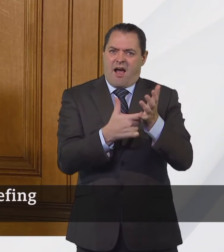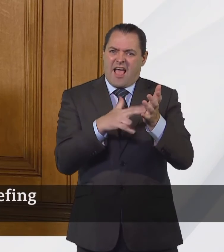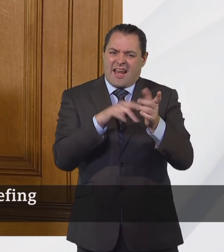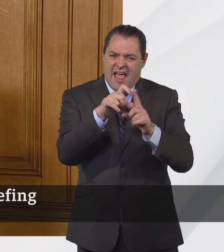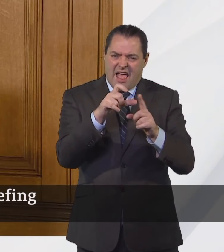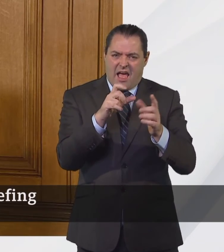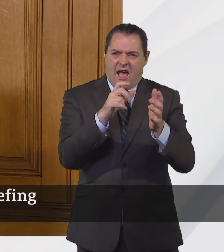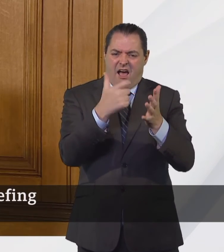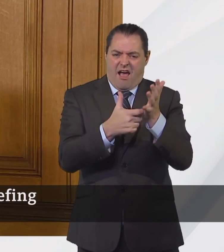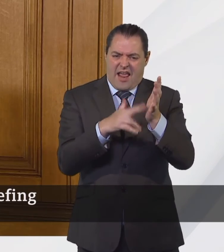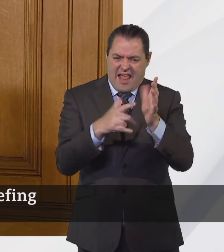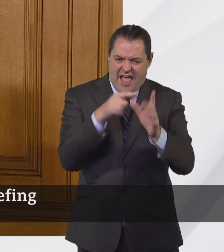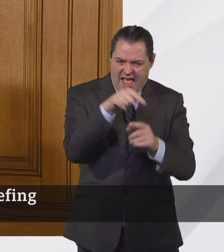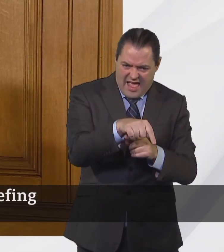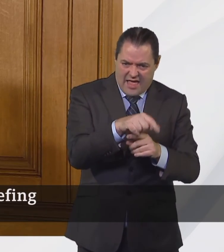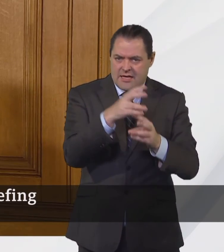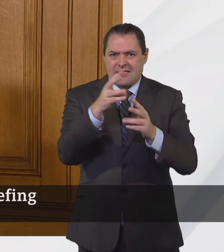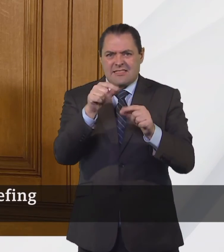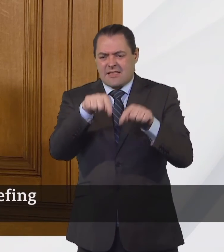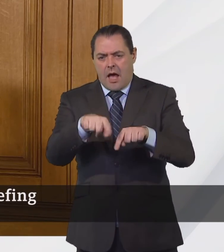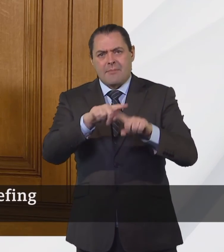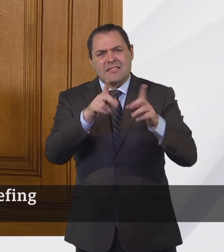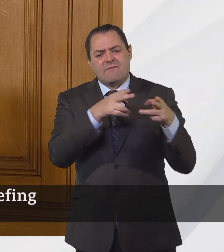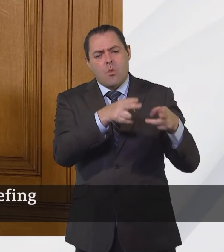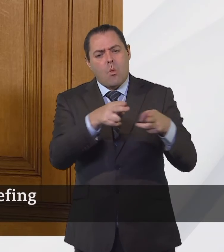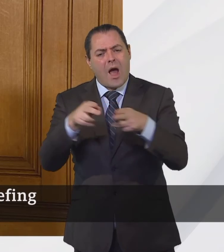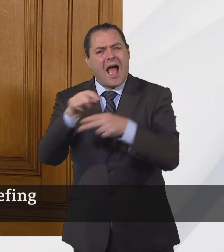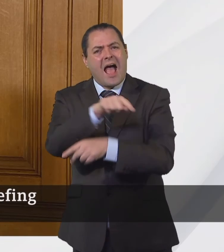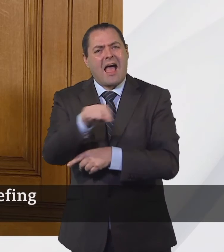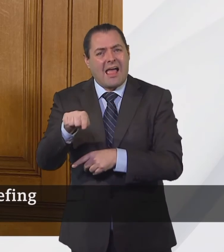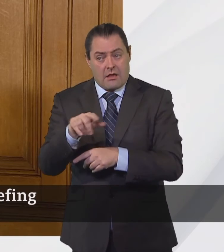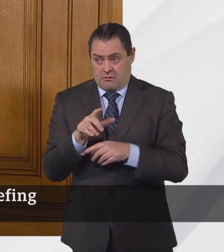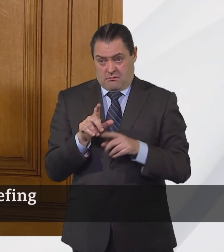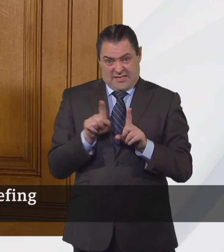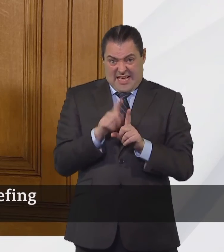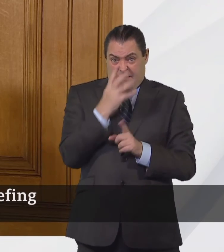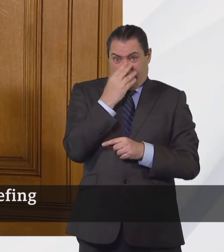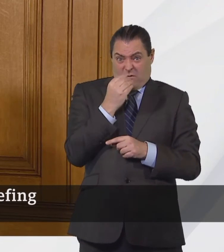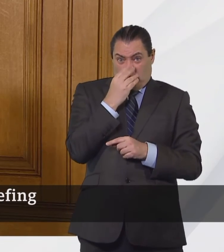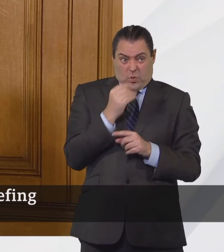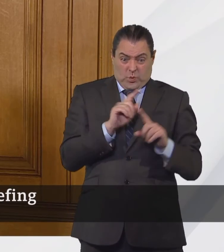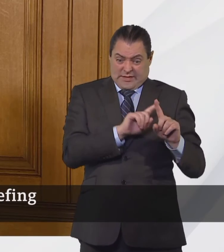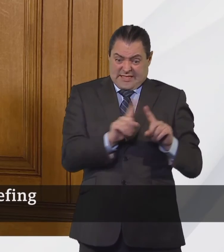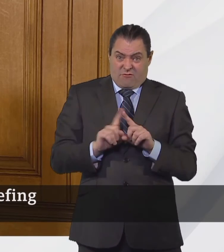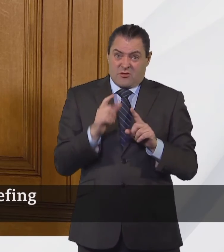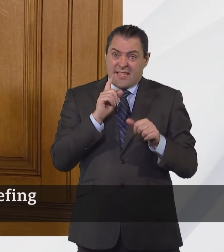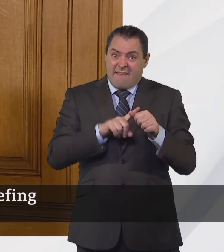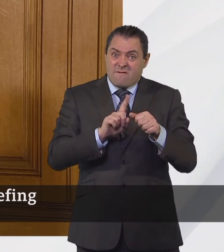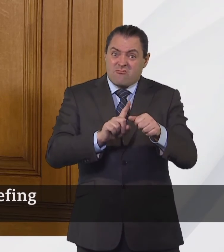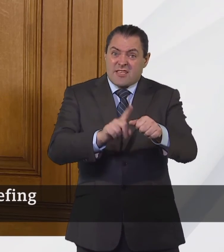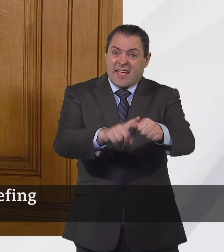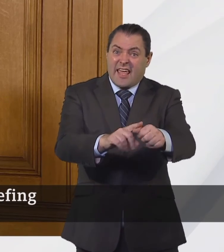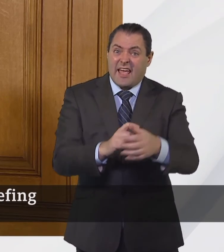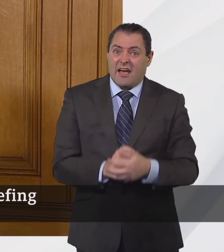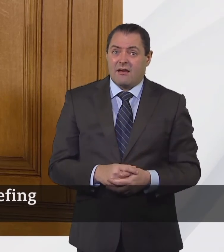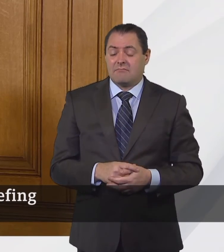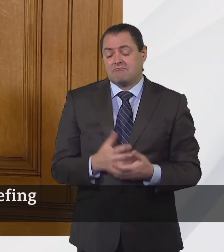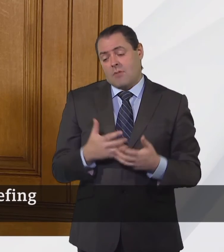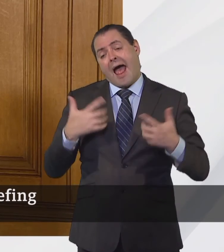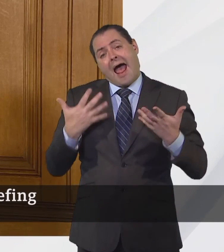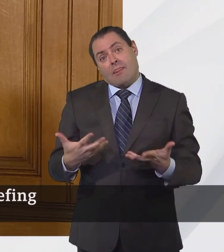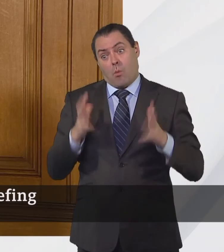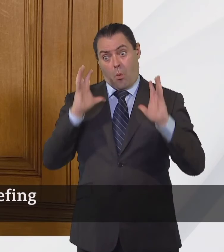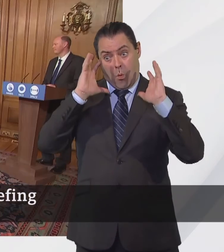made every year because of mutations. So it's possible to make those changes. But at the moment, there's nothing to suggest that there's any mutation which would make the